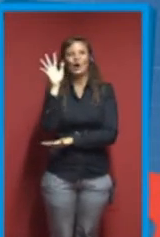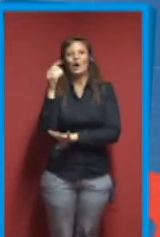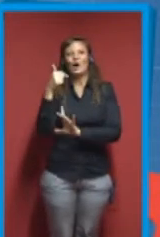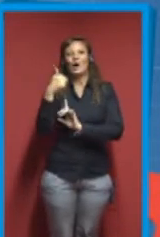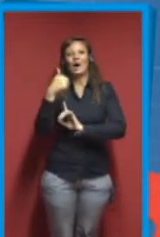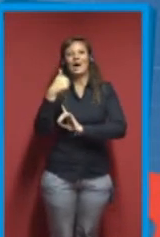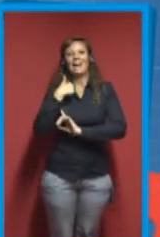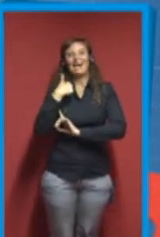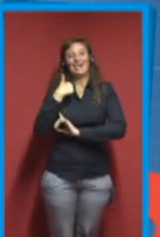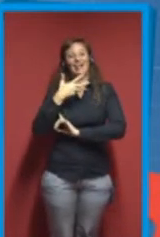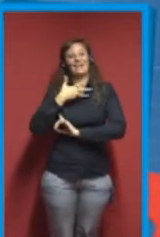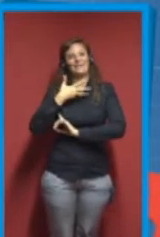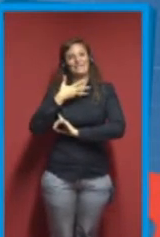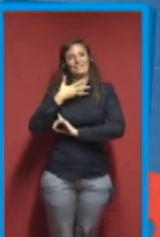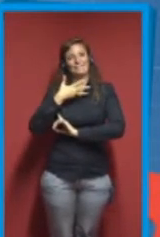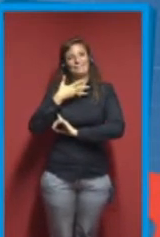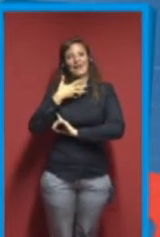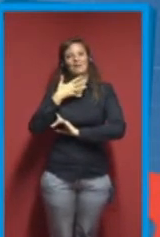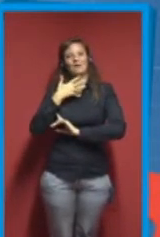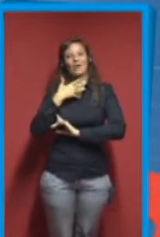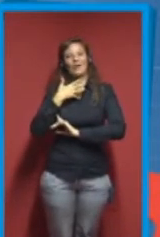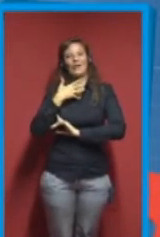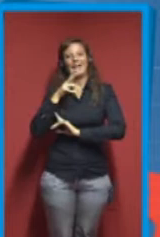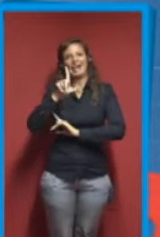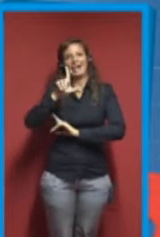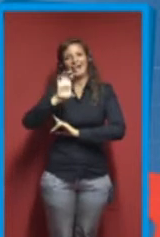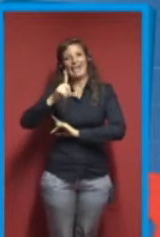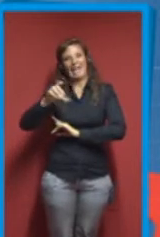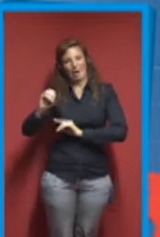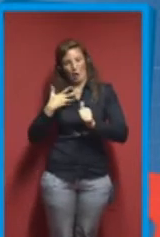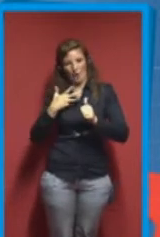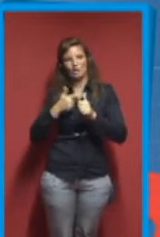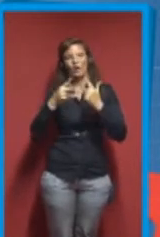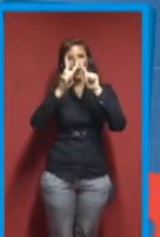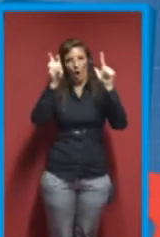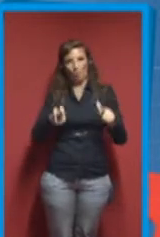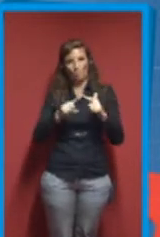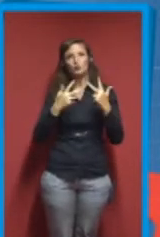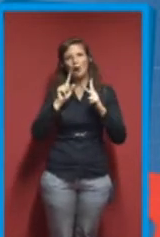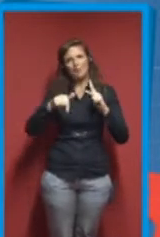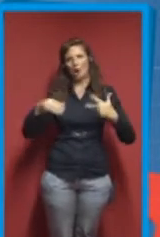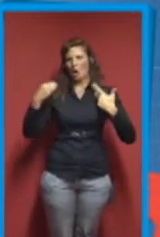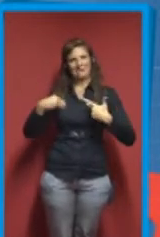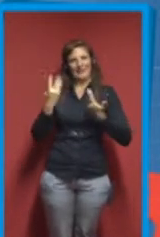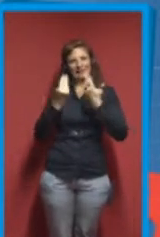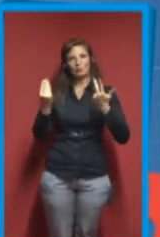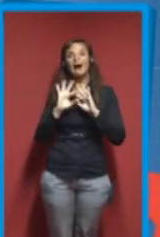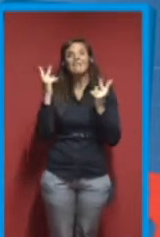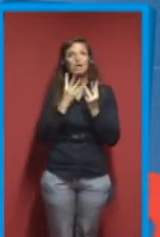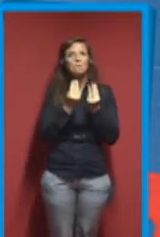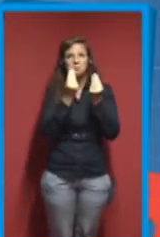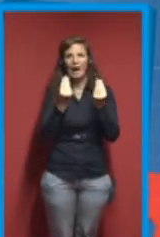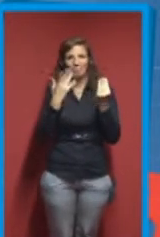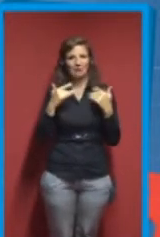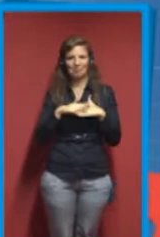given teddy bears, and I was given computers. And that's what made me do what I'm doing today. But when it came down to avatars and dolls, I wanted to